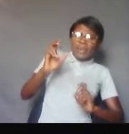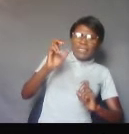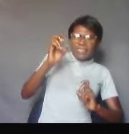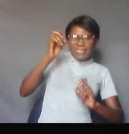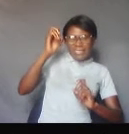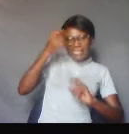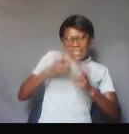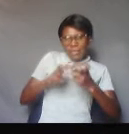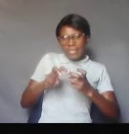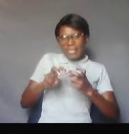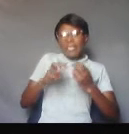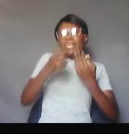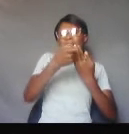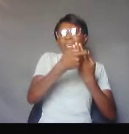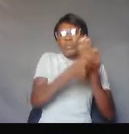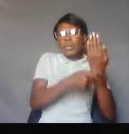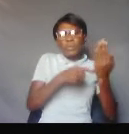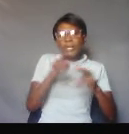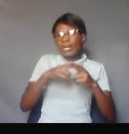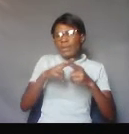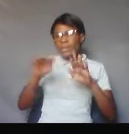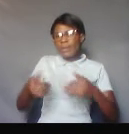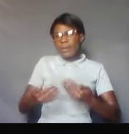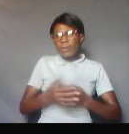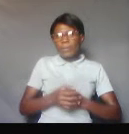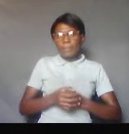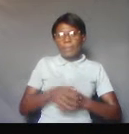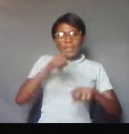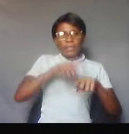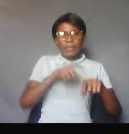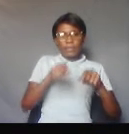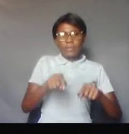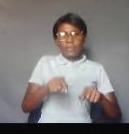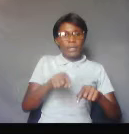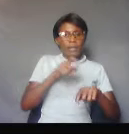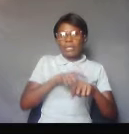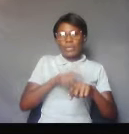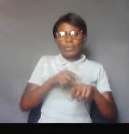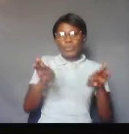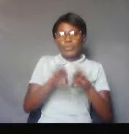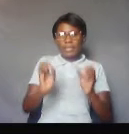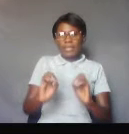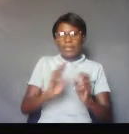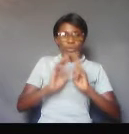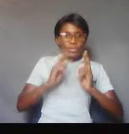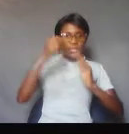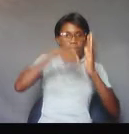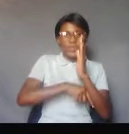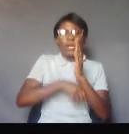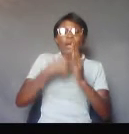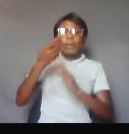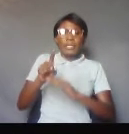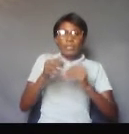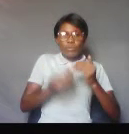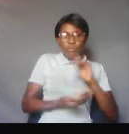how is the Bible used in your context? And due to time, we don't have now a long time to discuss these things. But as I listened